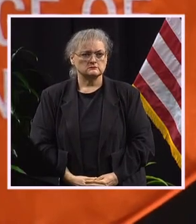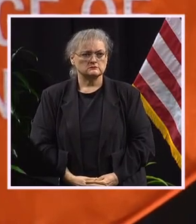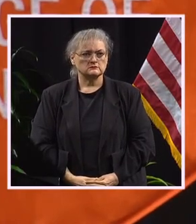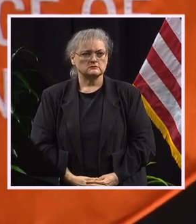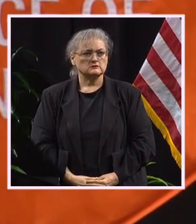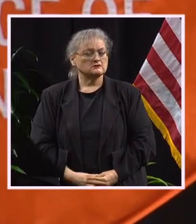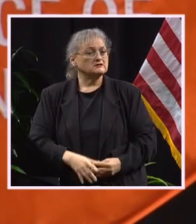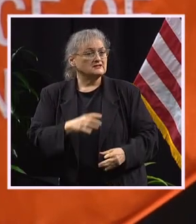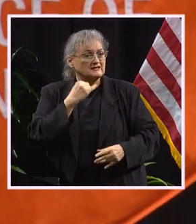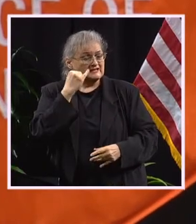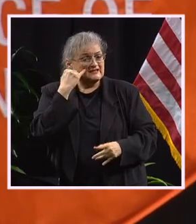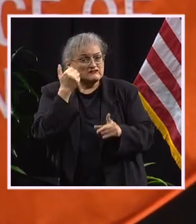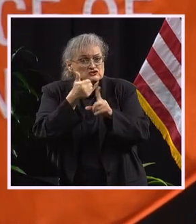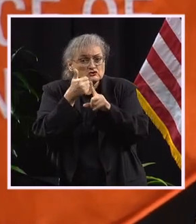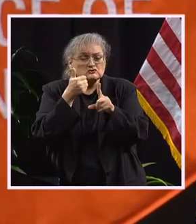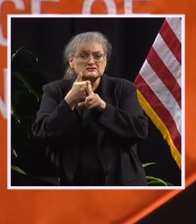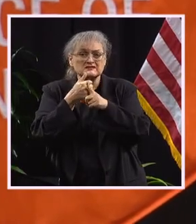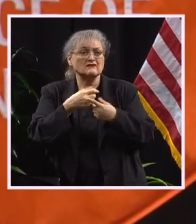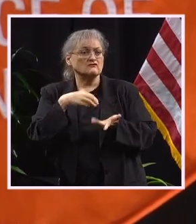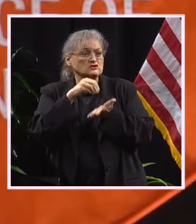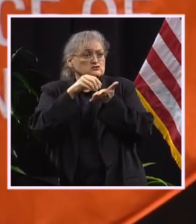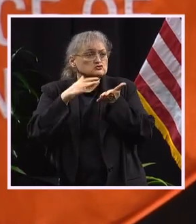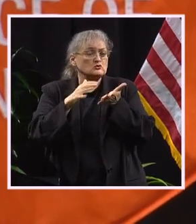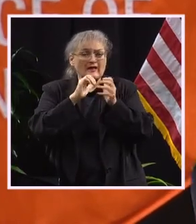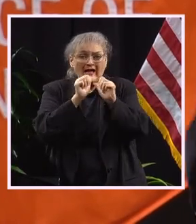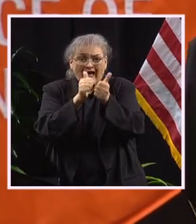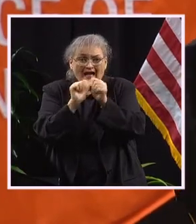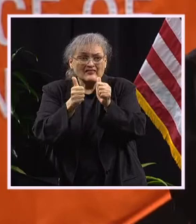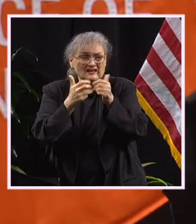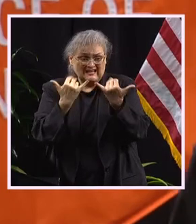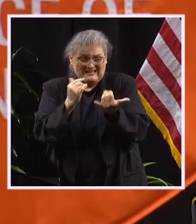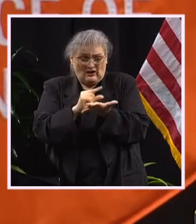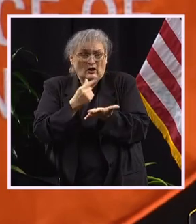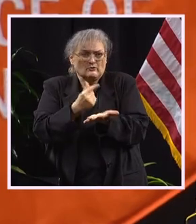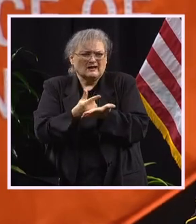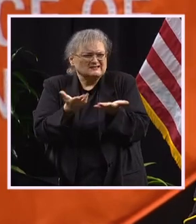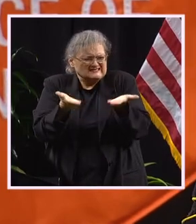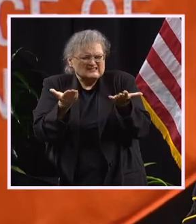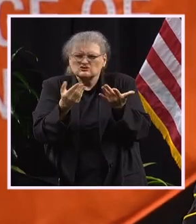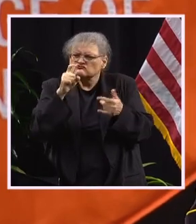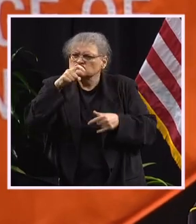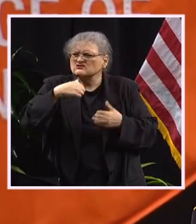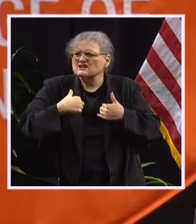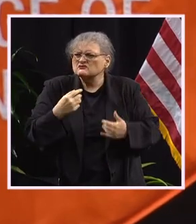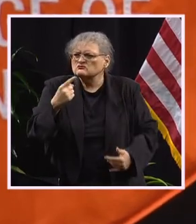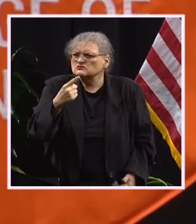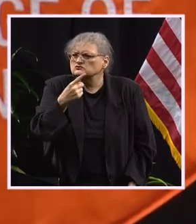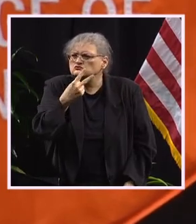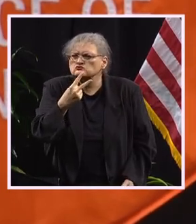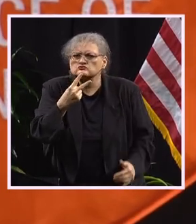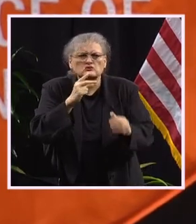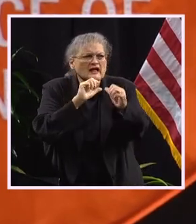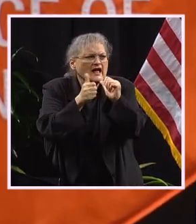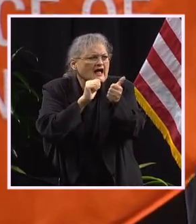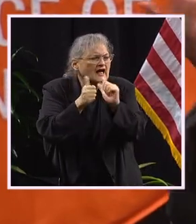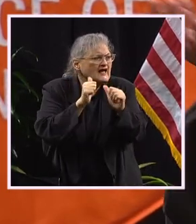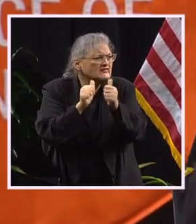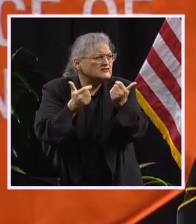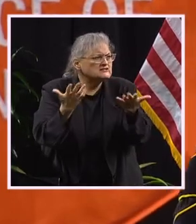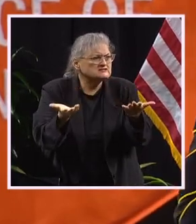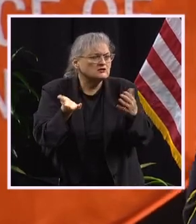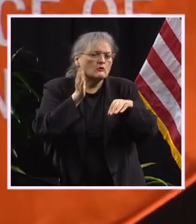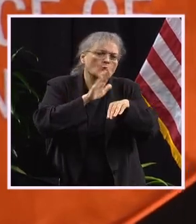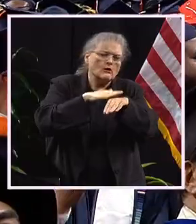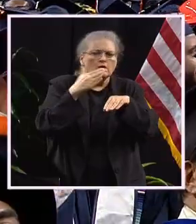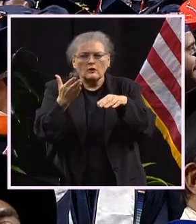If you're a student athlete and you're graduating, please rise. There should be quite a few of you out here. Student athletes, for your leadership on and off the field,